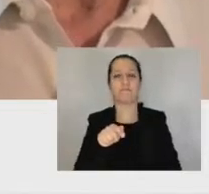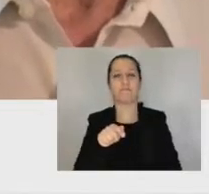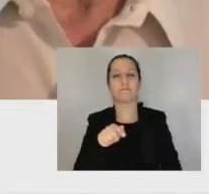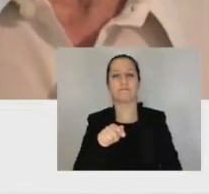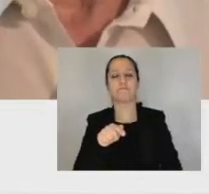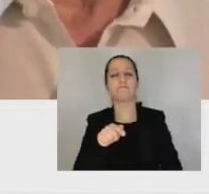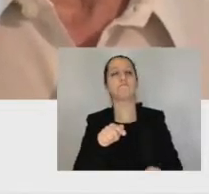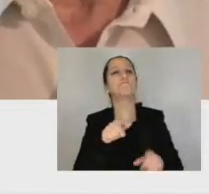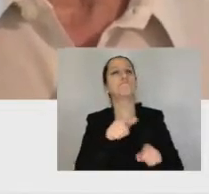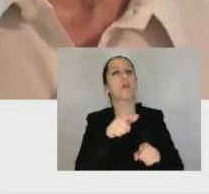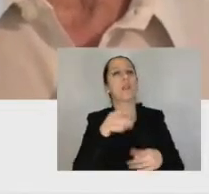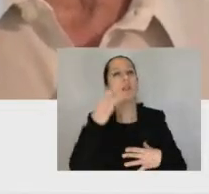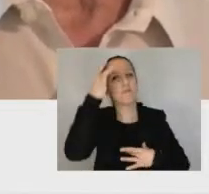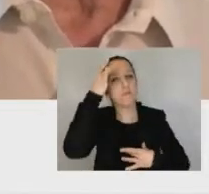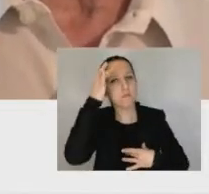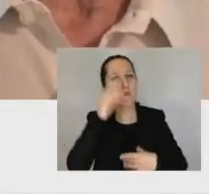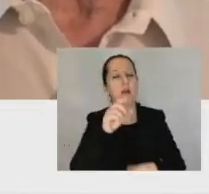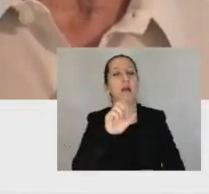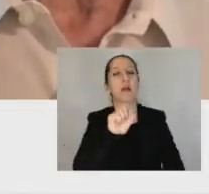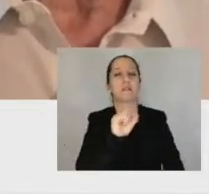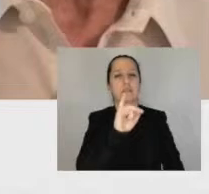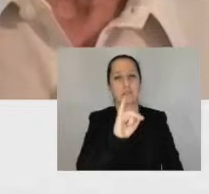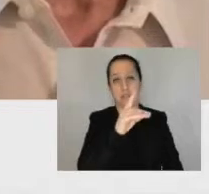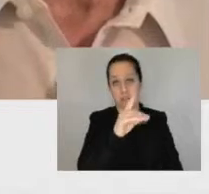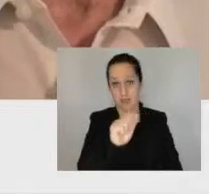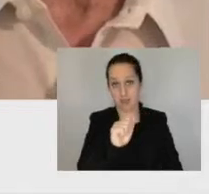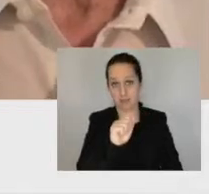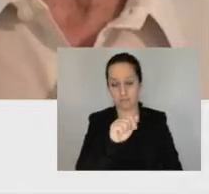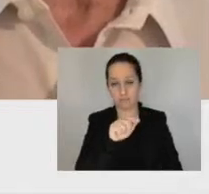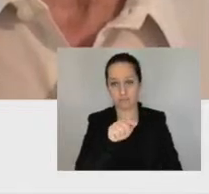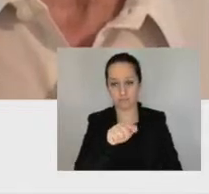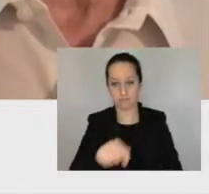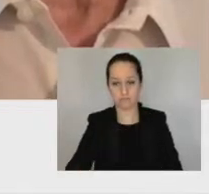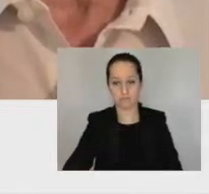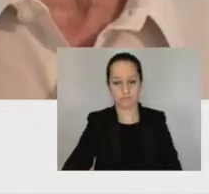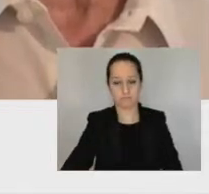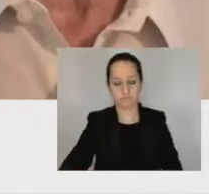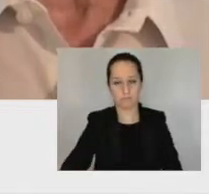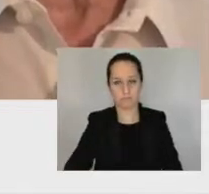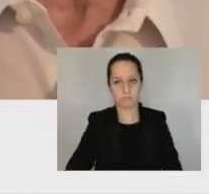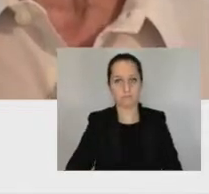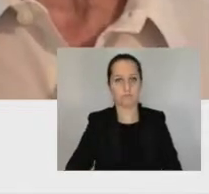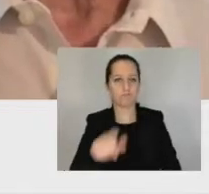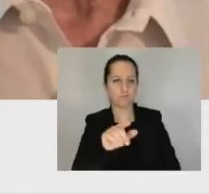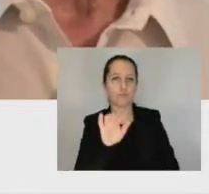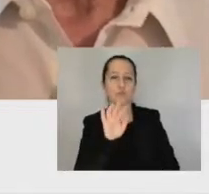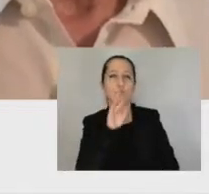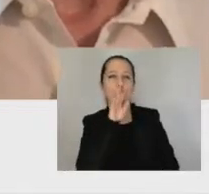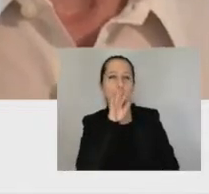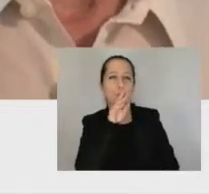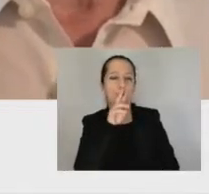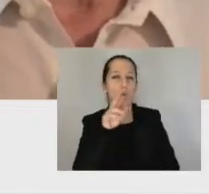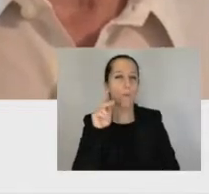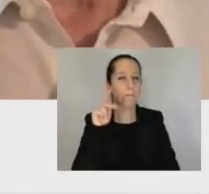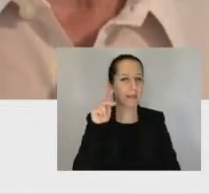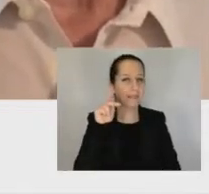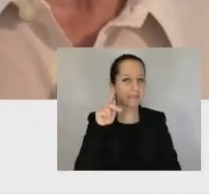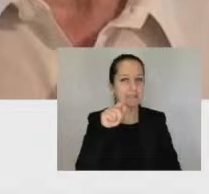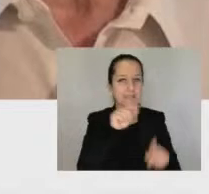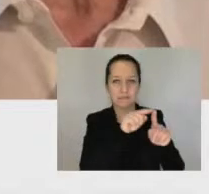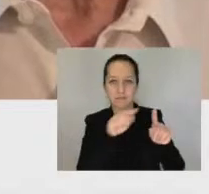the pink is no strong social protection. The blue is strong social protection.